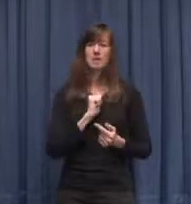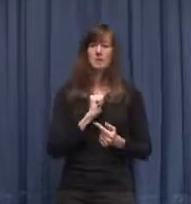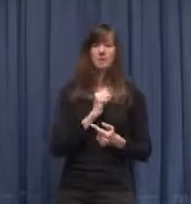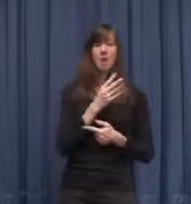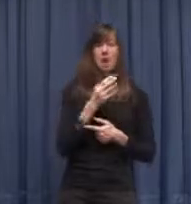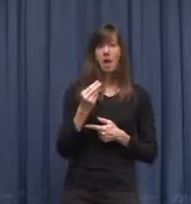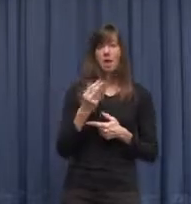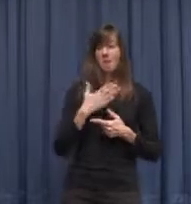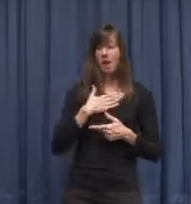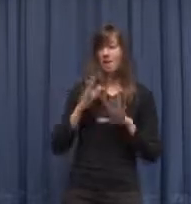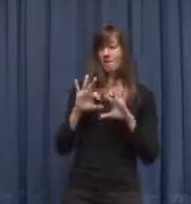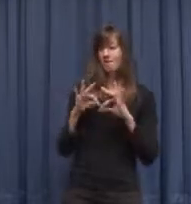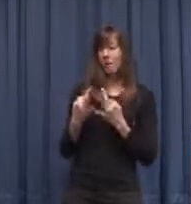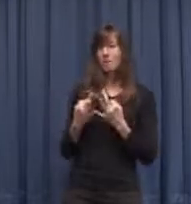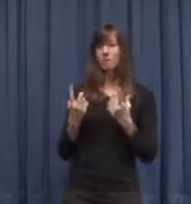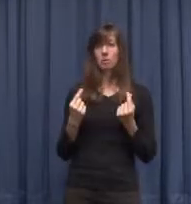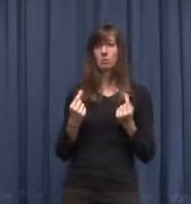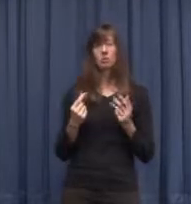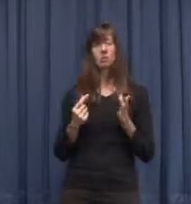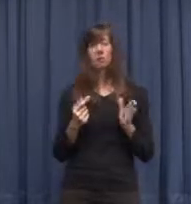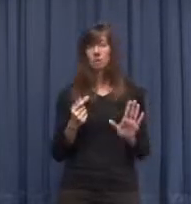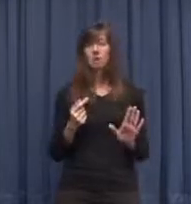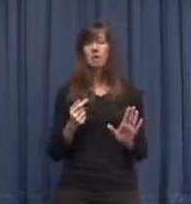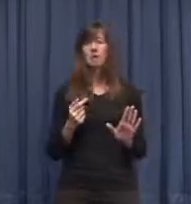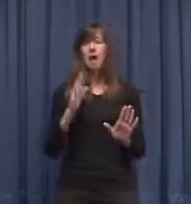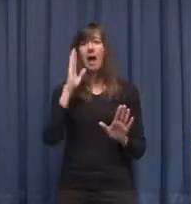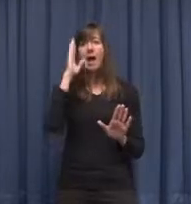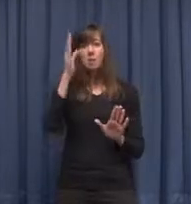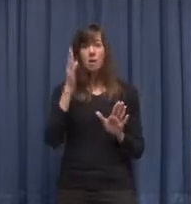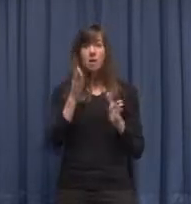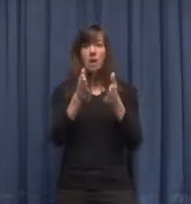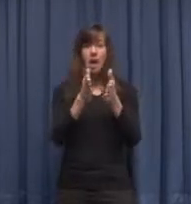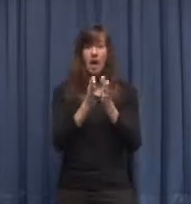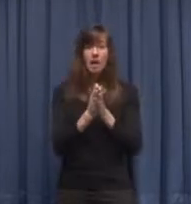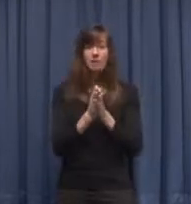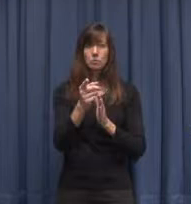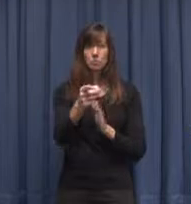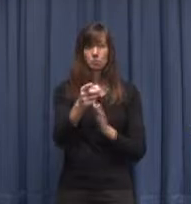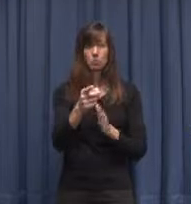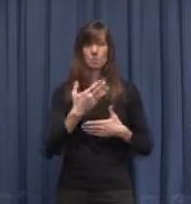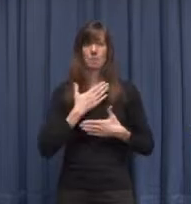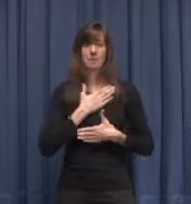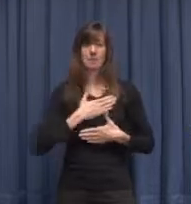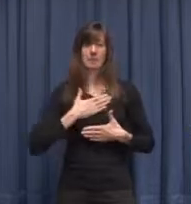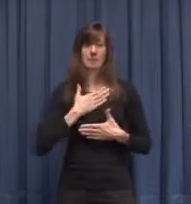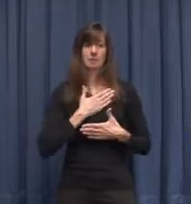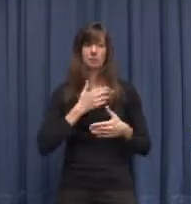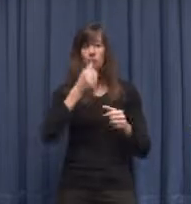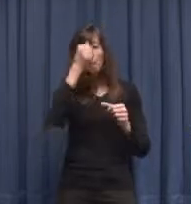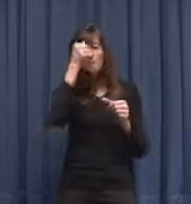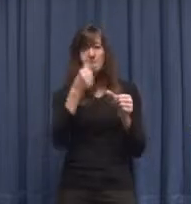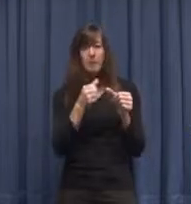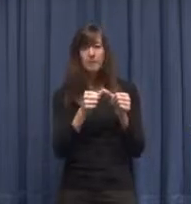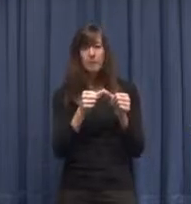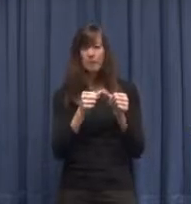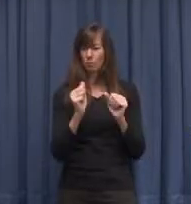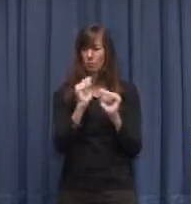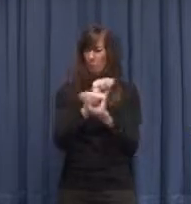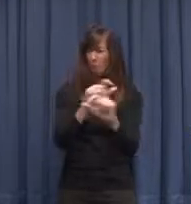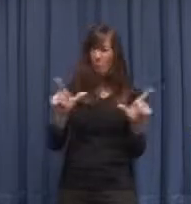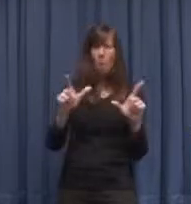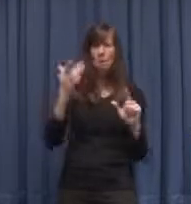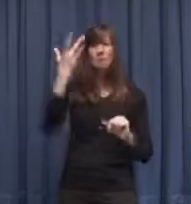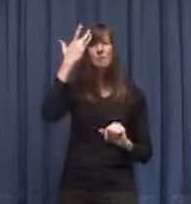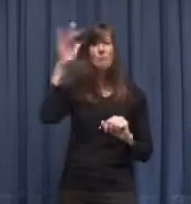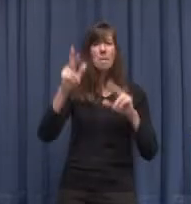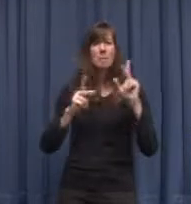ask, we know, I trust that we're all smart and we understand how this works at this point. We know what we should and shouldn't